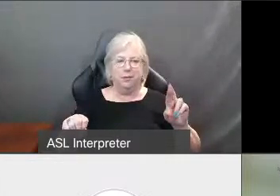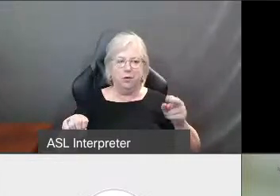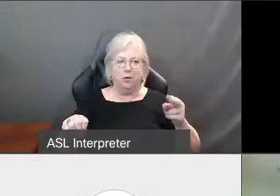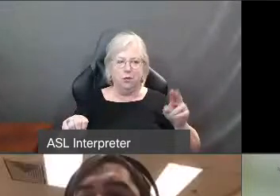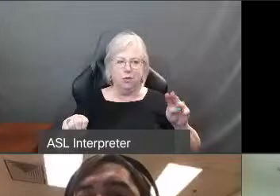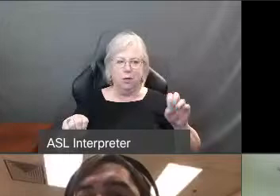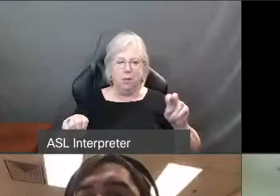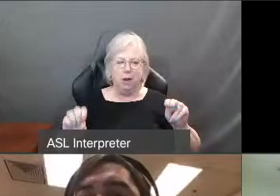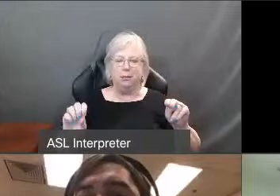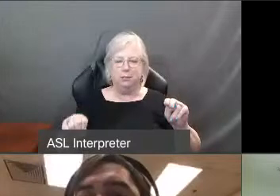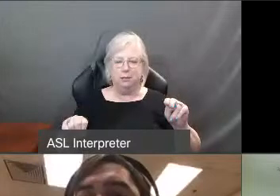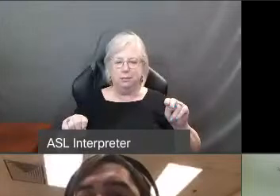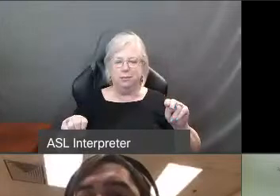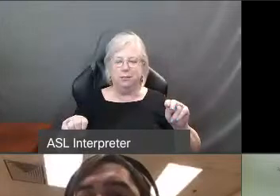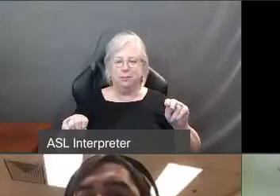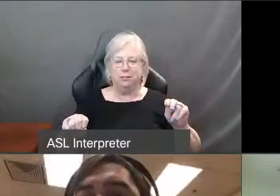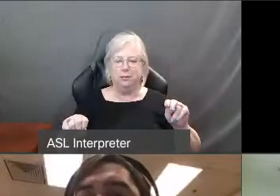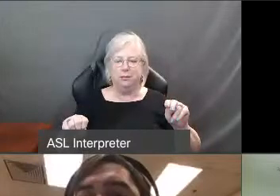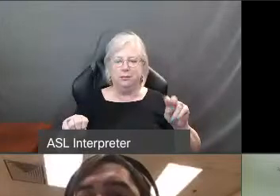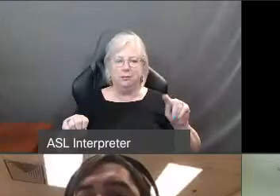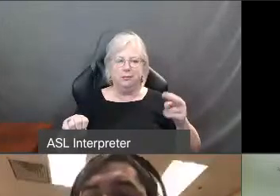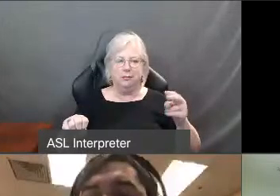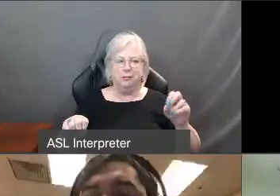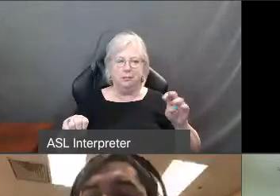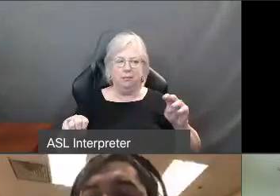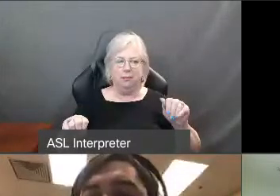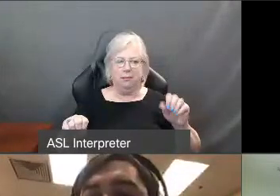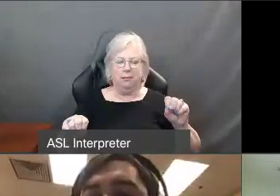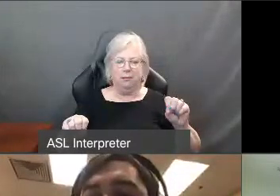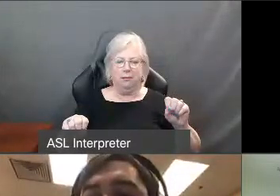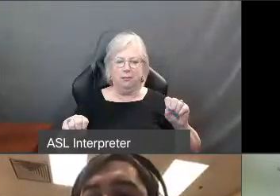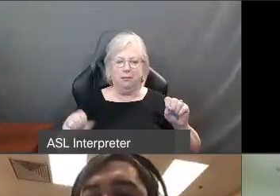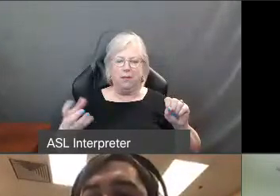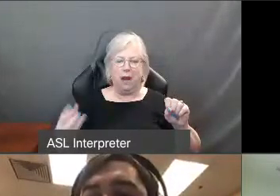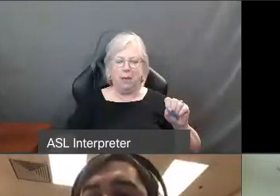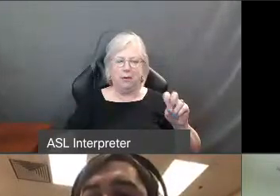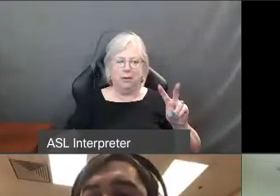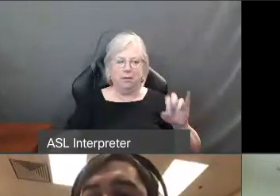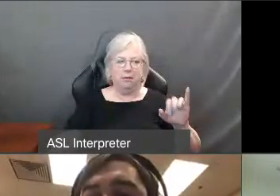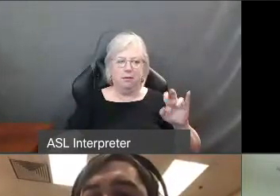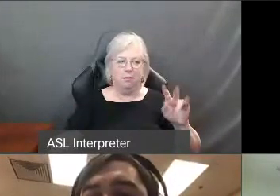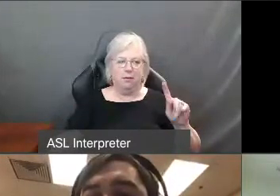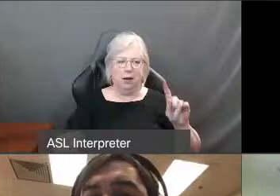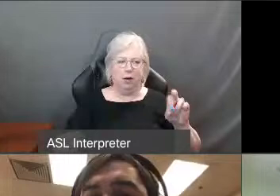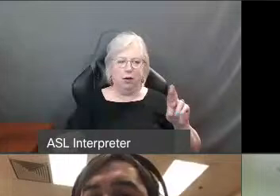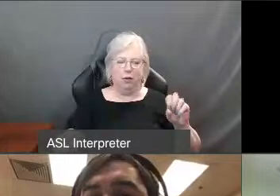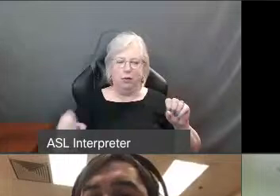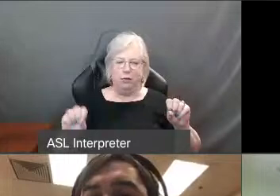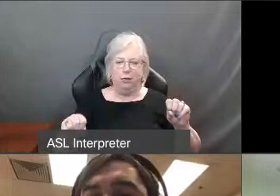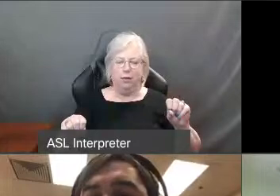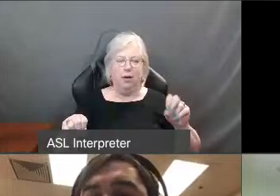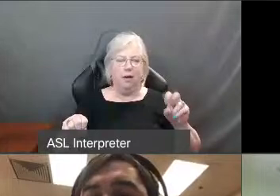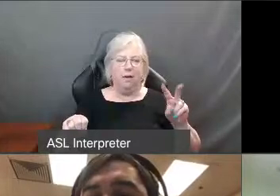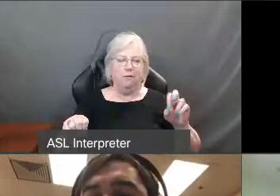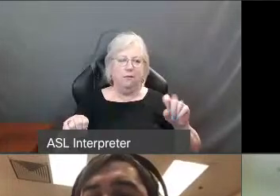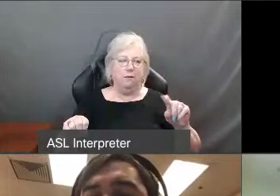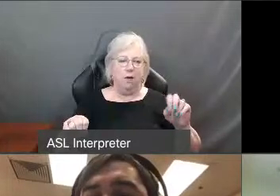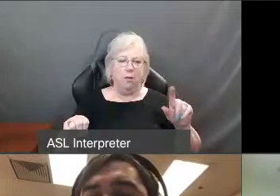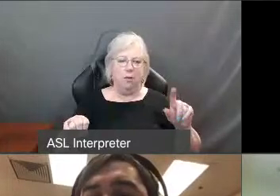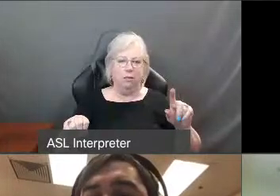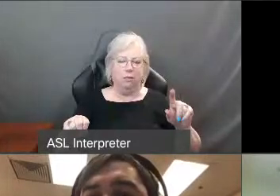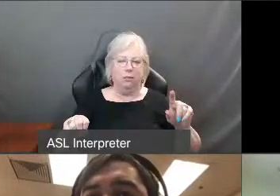Vermon, Yes. Thomas, Vickers, Yes. and Vogel.